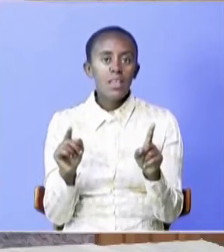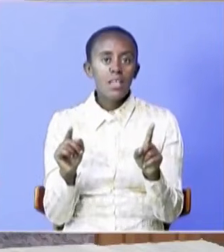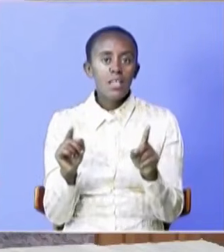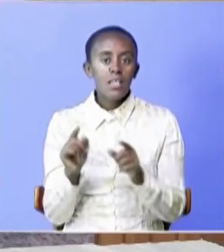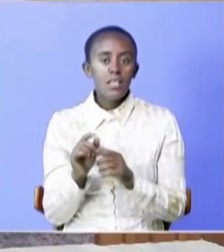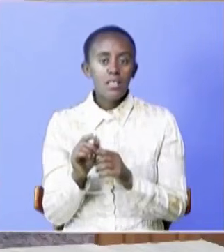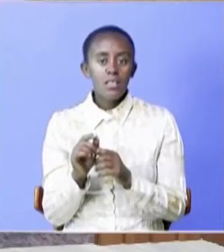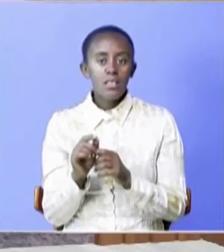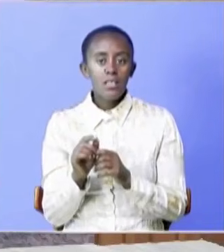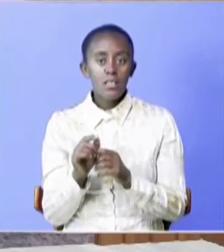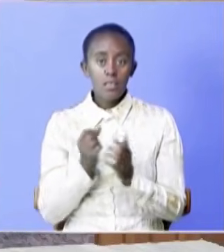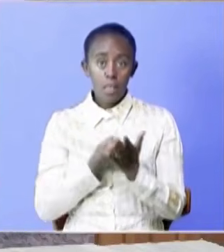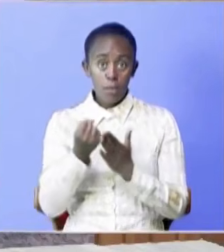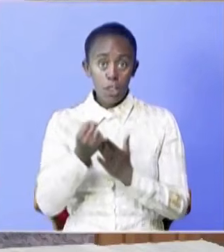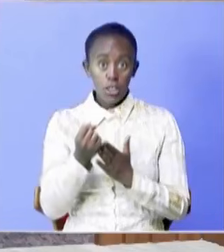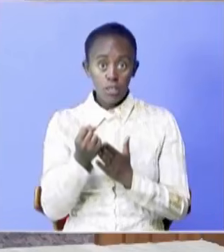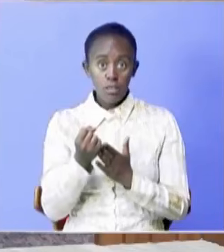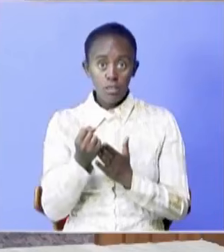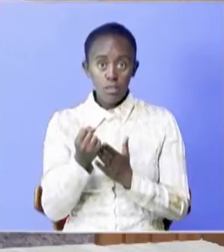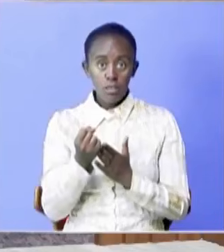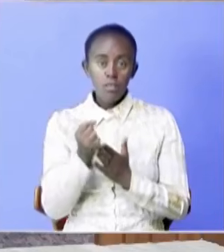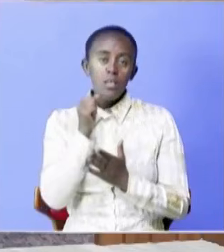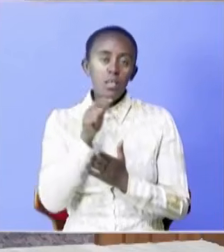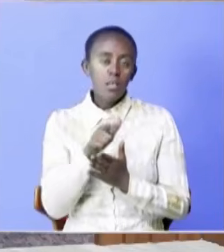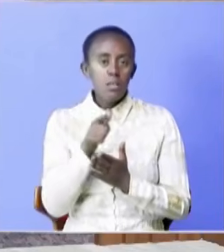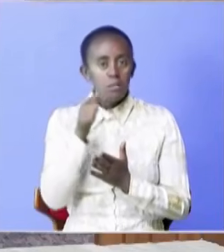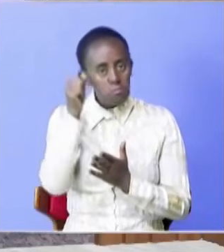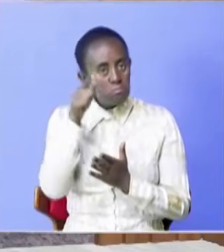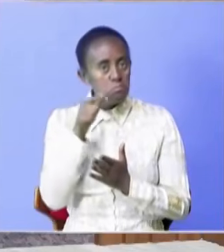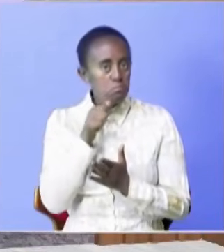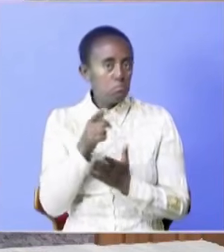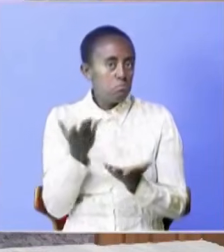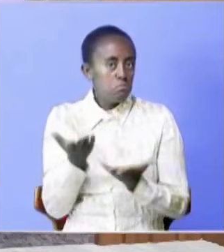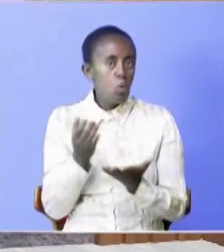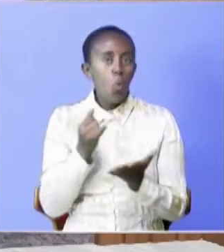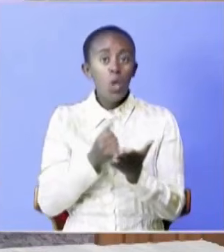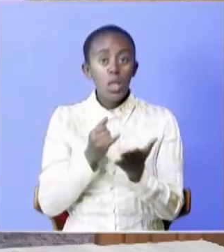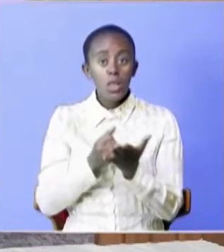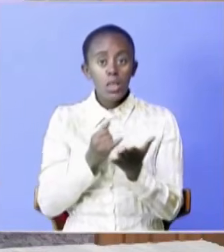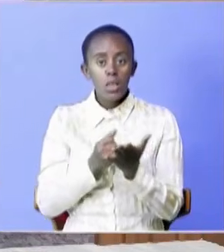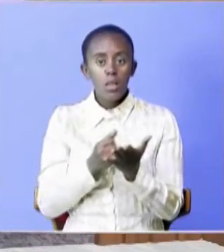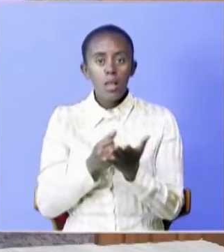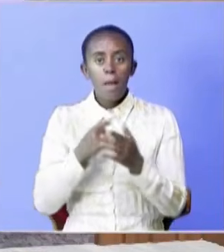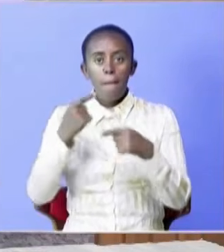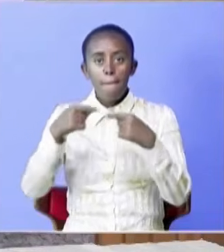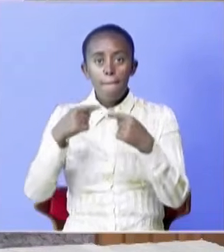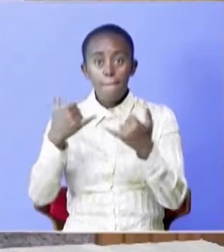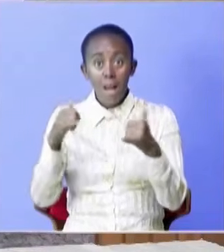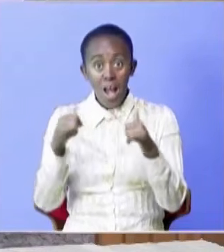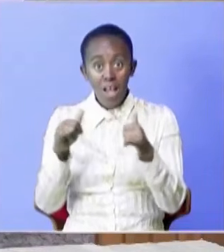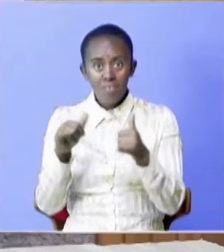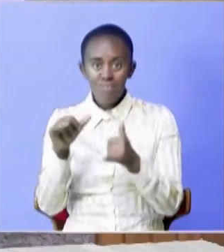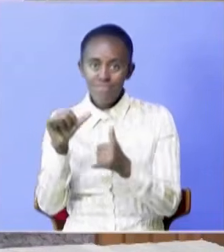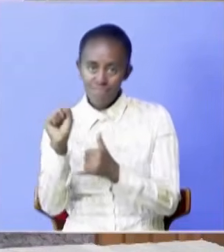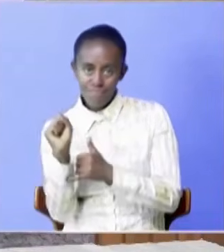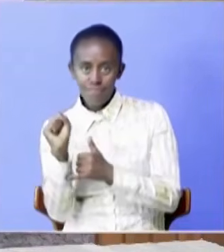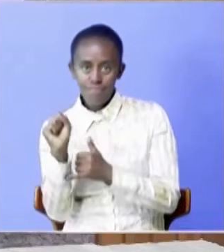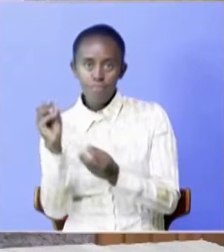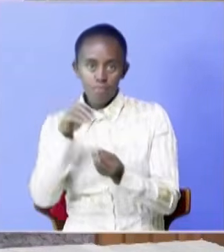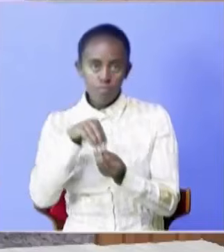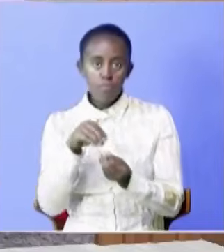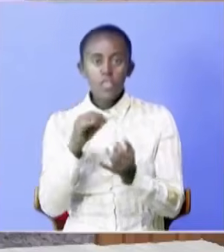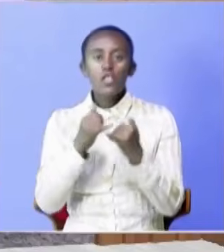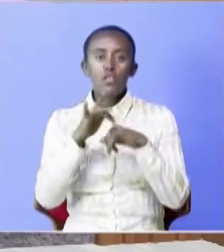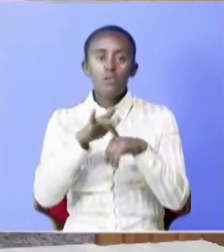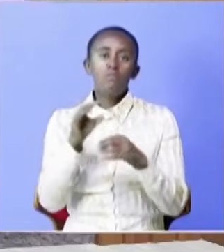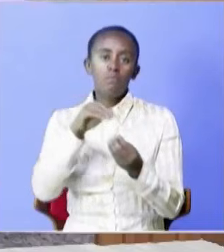here in our subject, we put he or she or it, and then our verb will add s at the